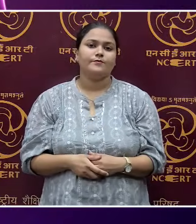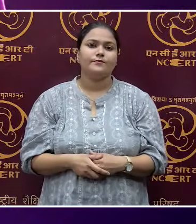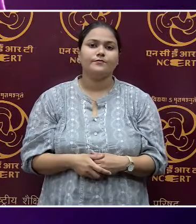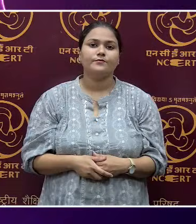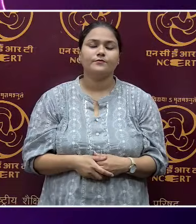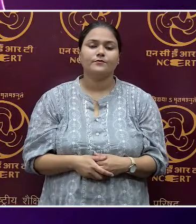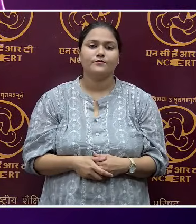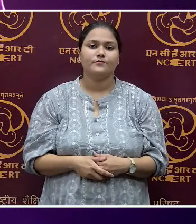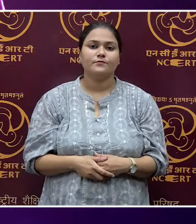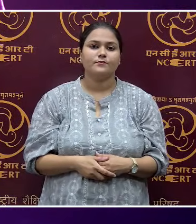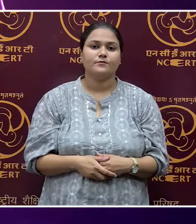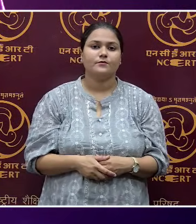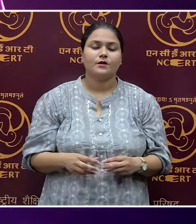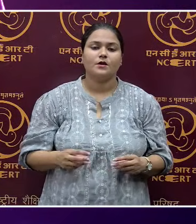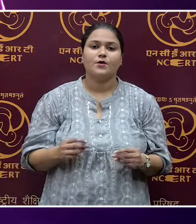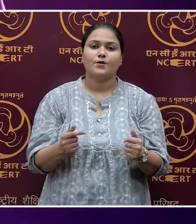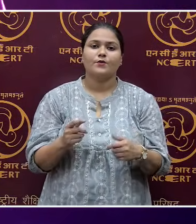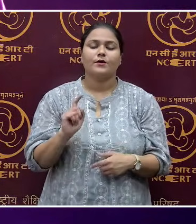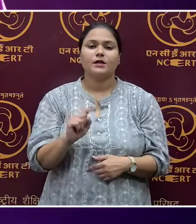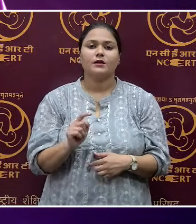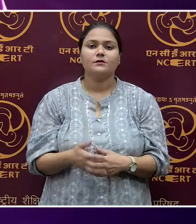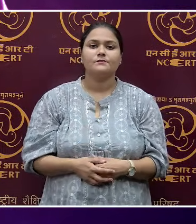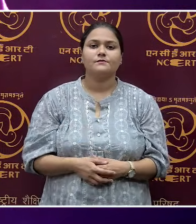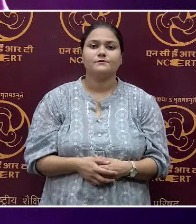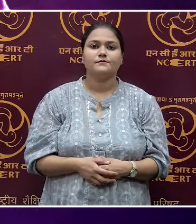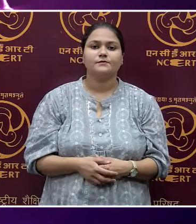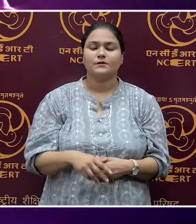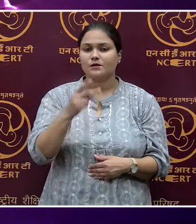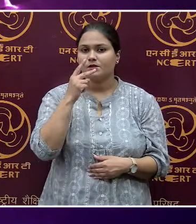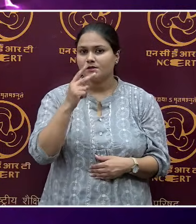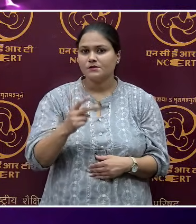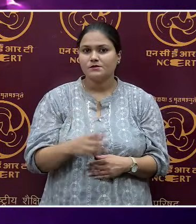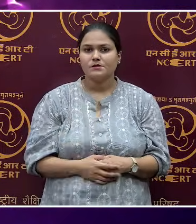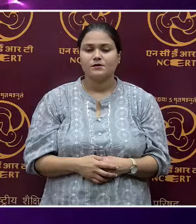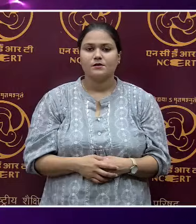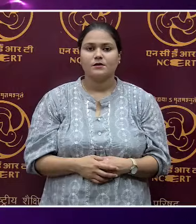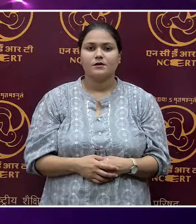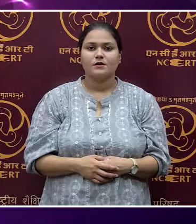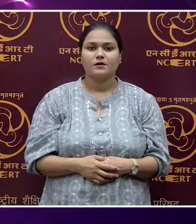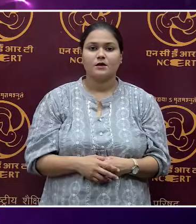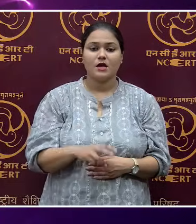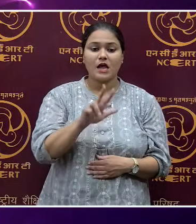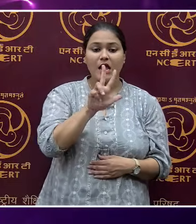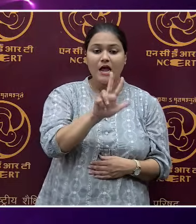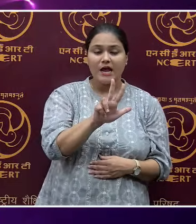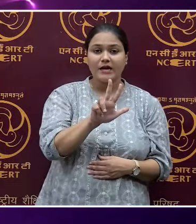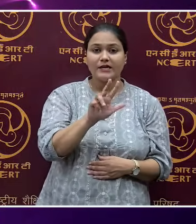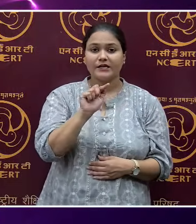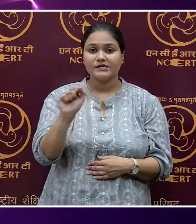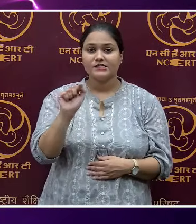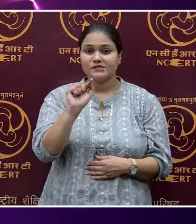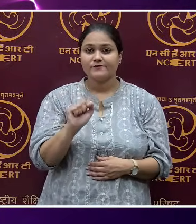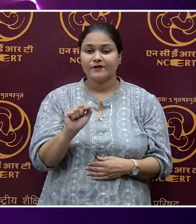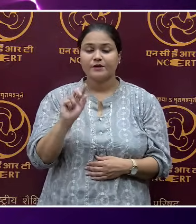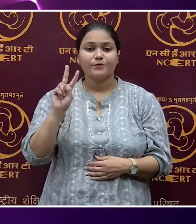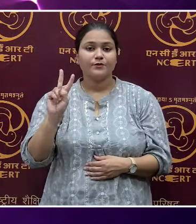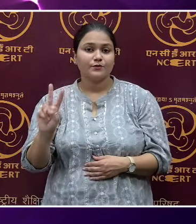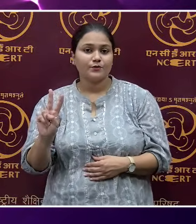2. After that, we click arrow. You can see 8 is assigned in the CPU registers in